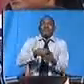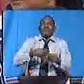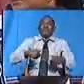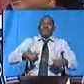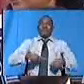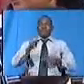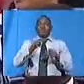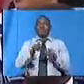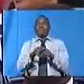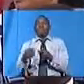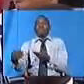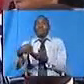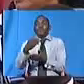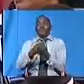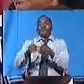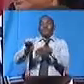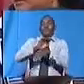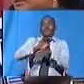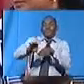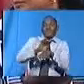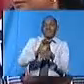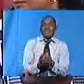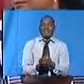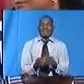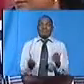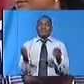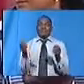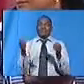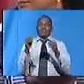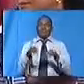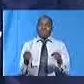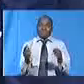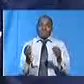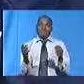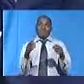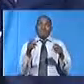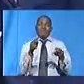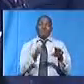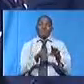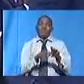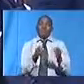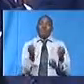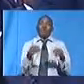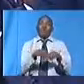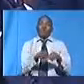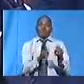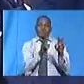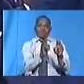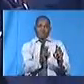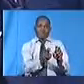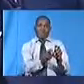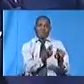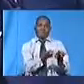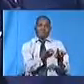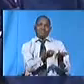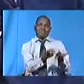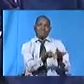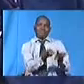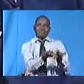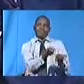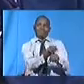collected computers, sat in an office, and began a desk-bound